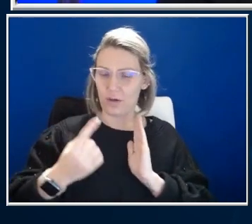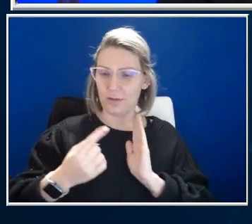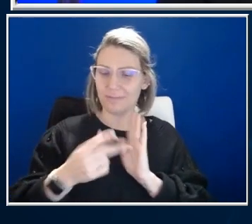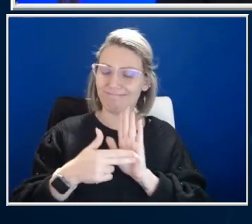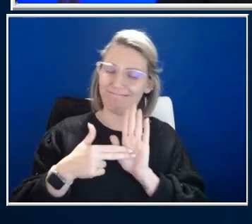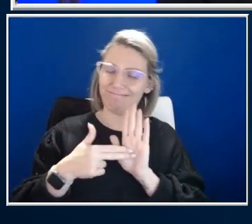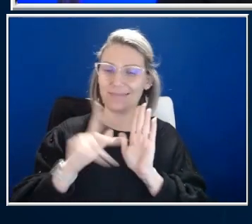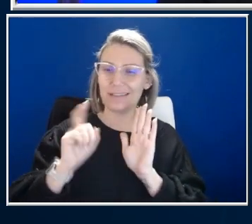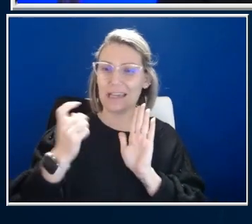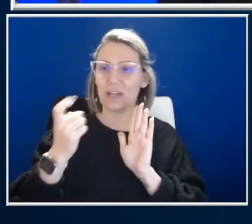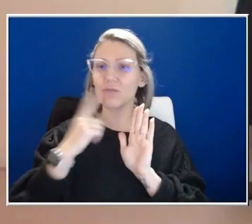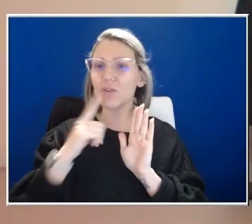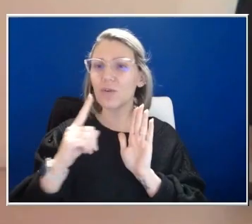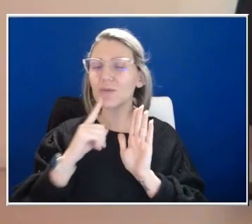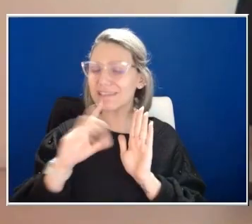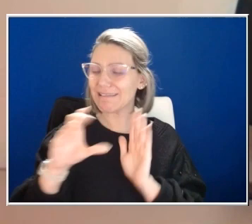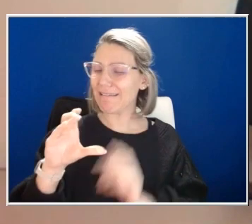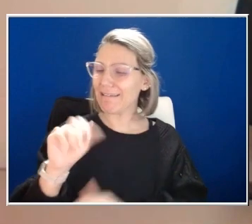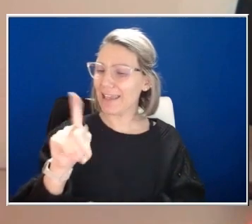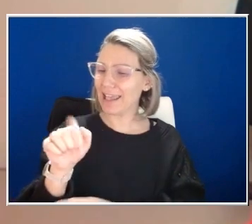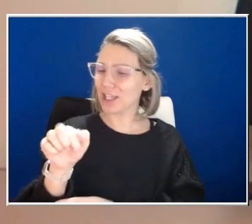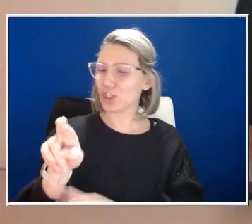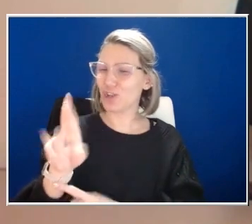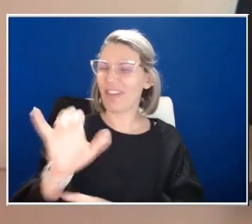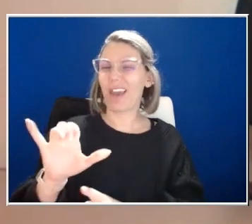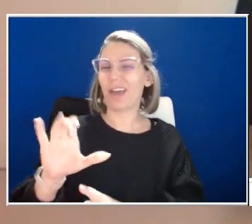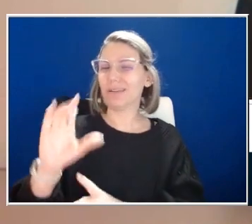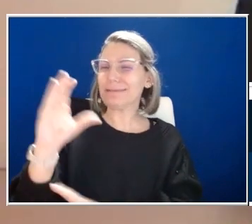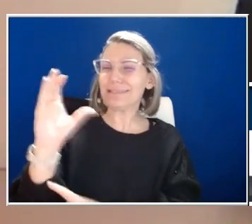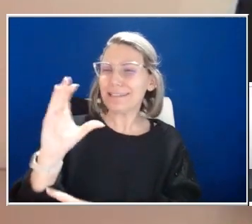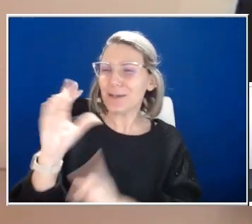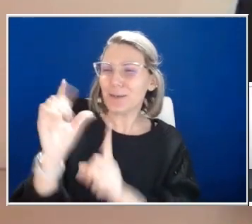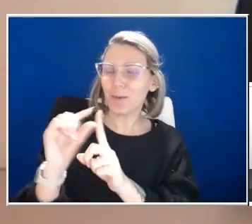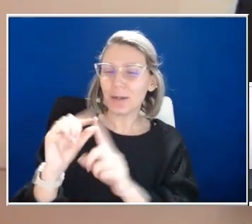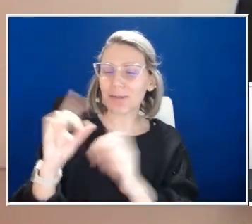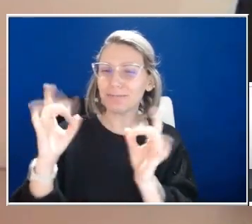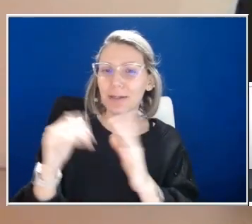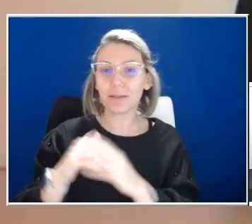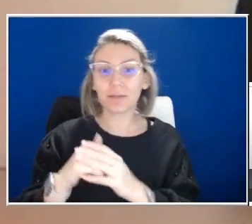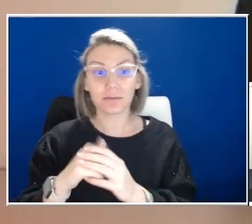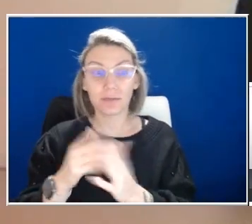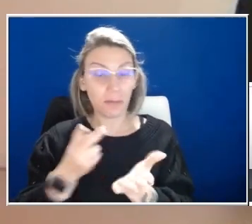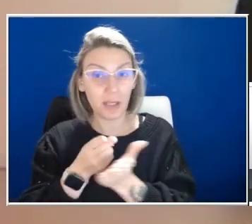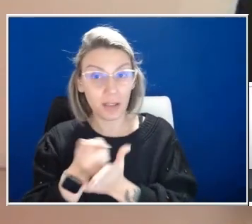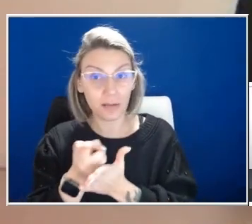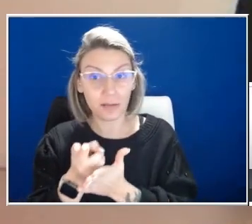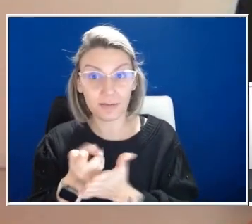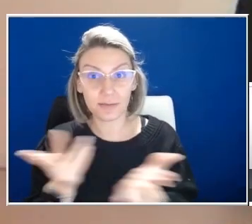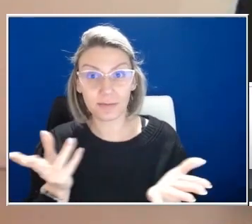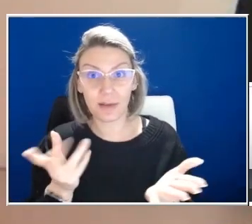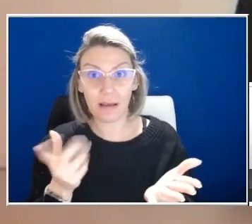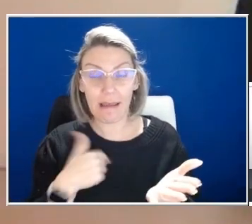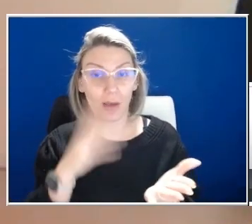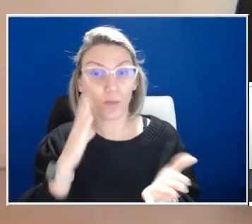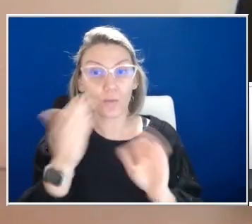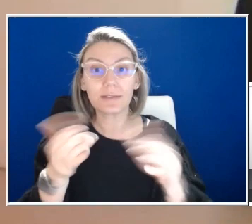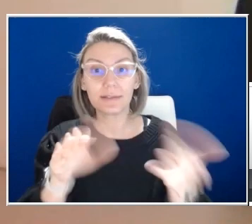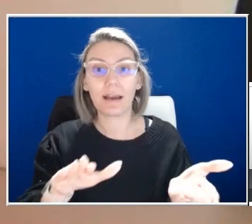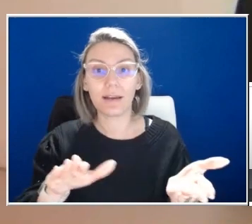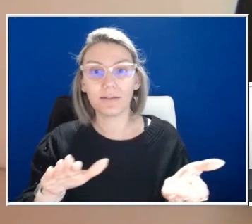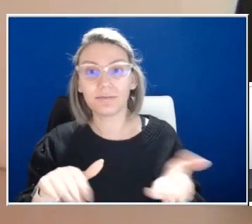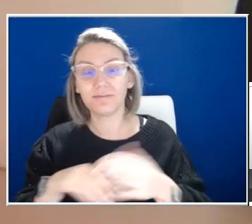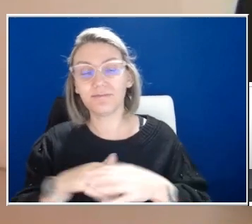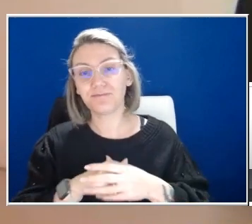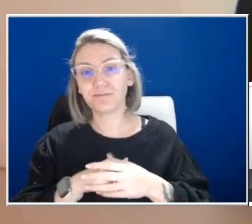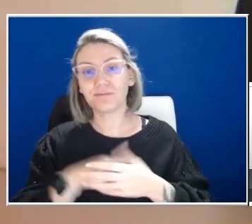first heard the C word? The first thing I thought was, and I'm going to be honest with you, first thing I thought is I'm going to die. And